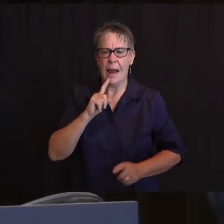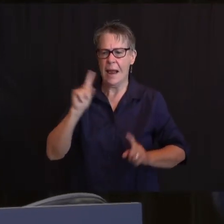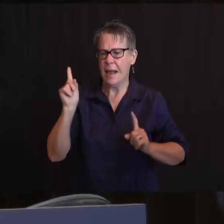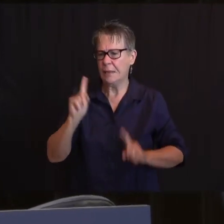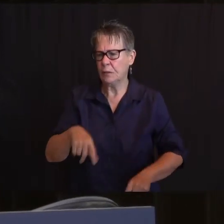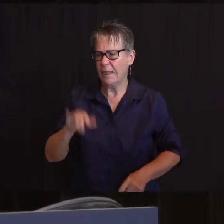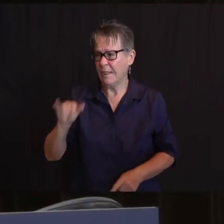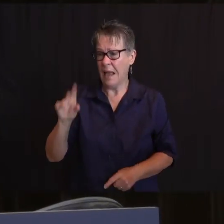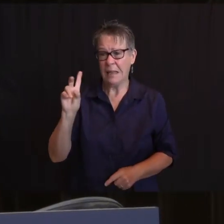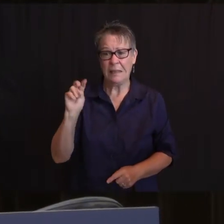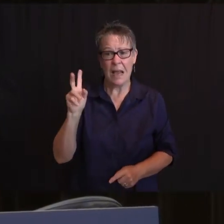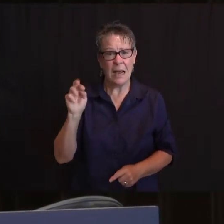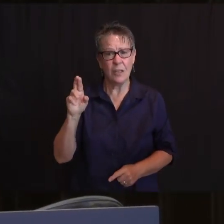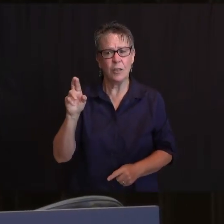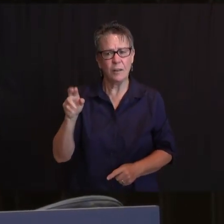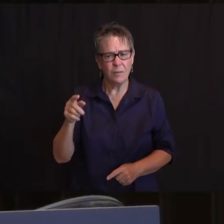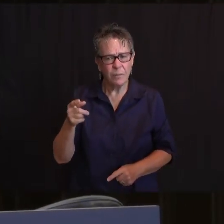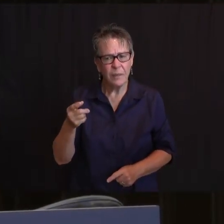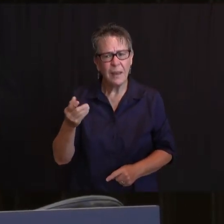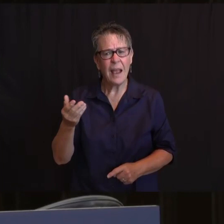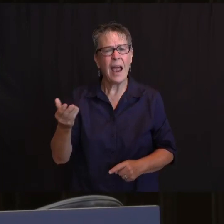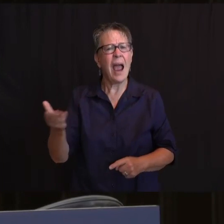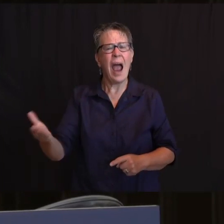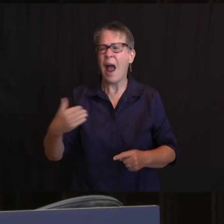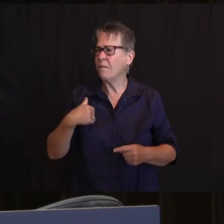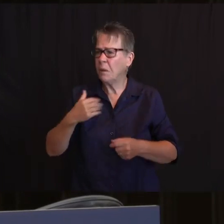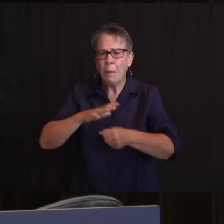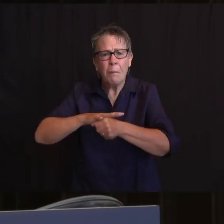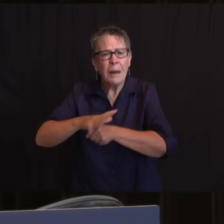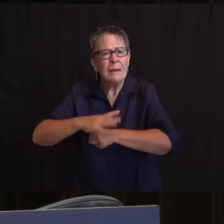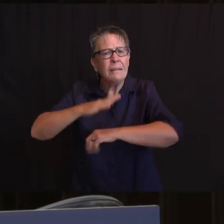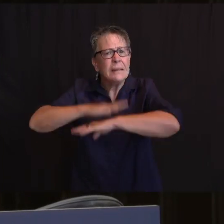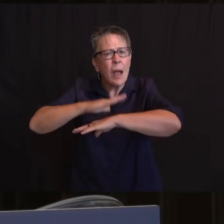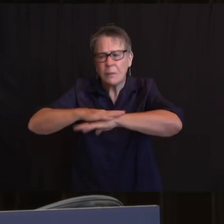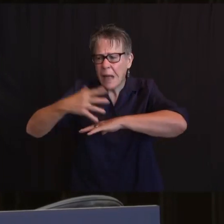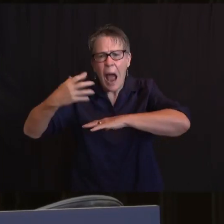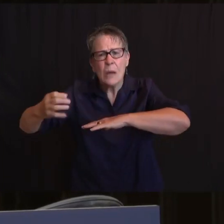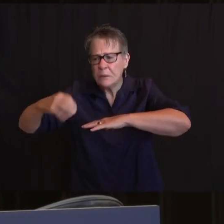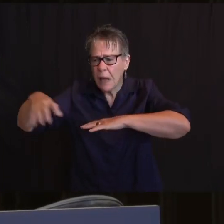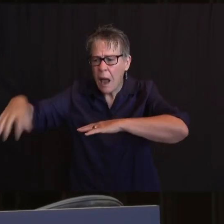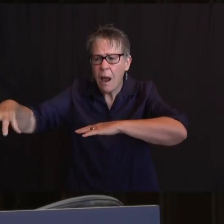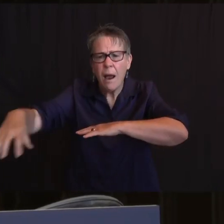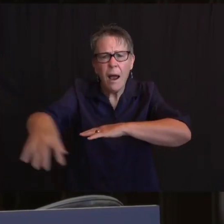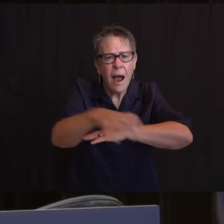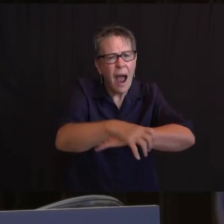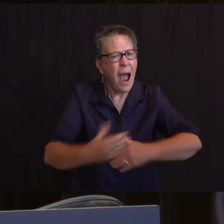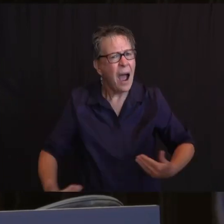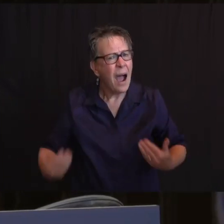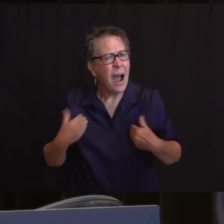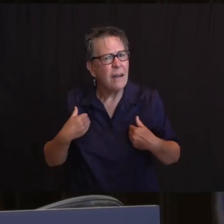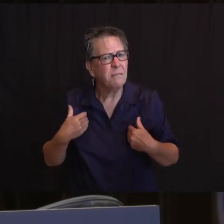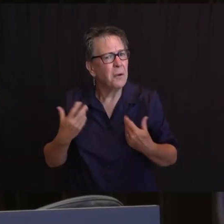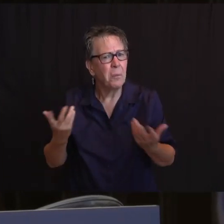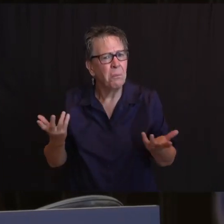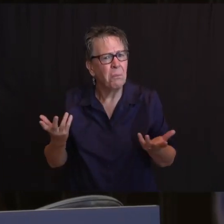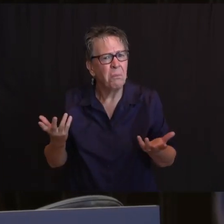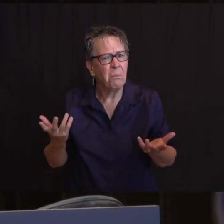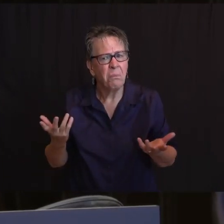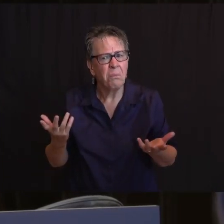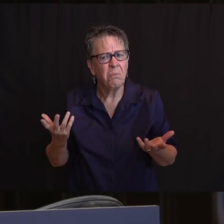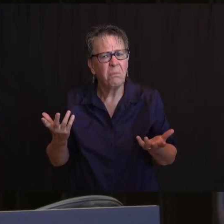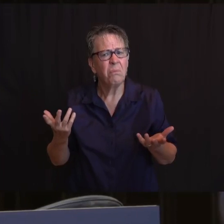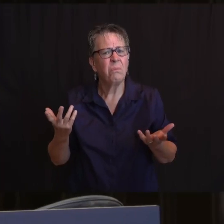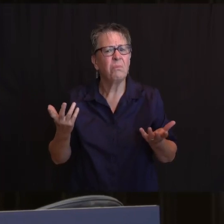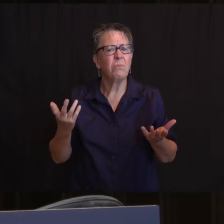successful outdoor dining area and just continue to keep that indoor section closed. So this order is to effectuate the closure of the